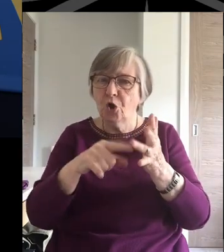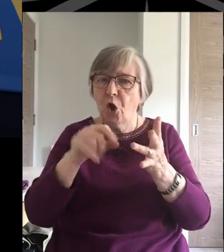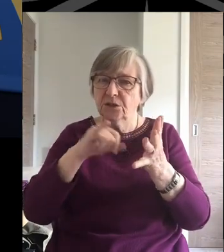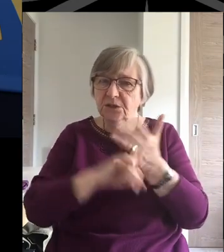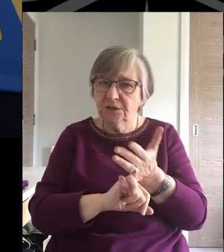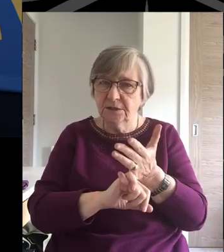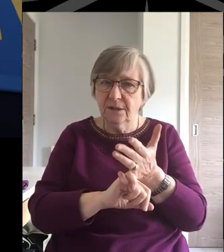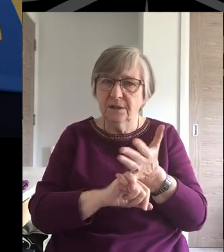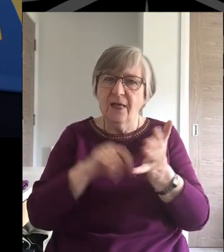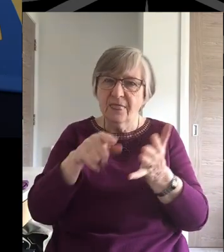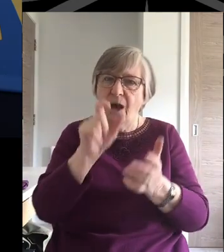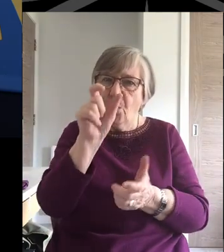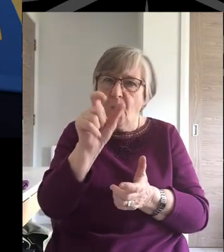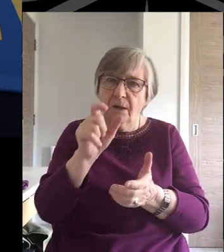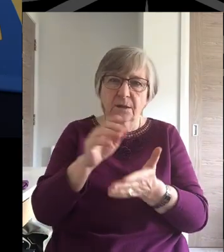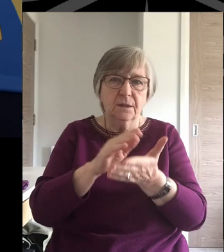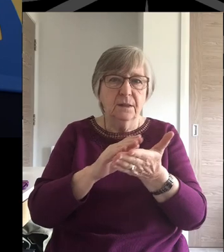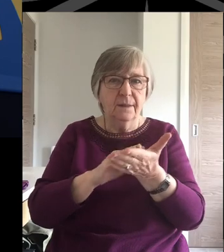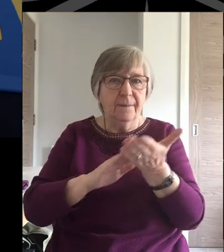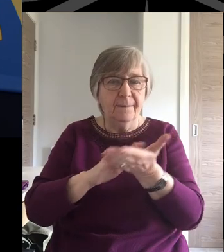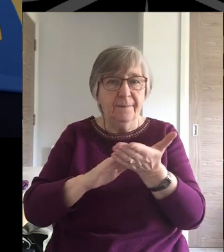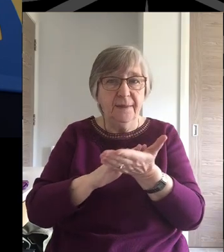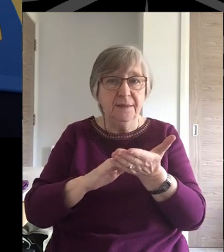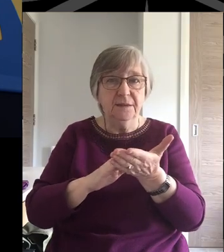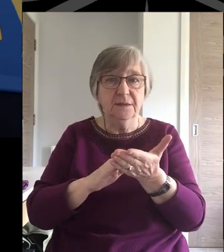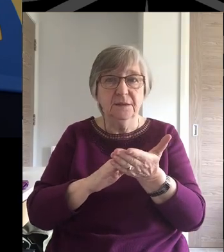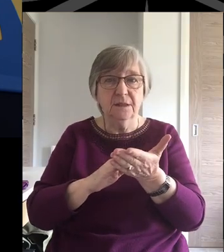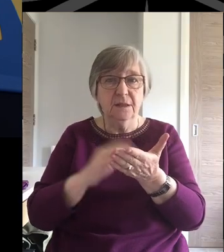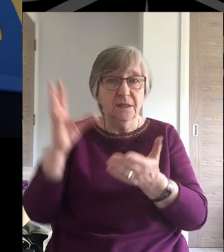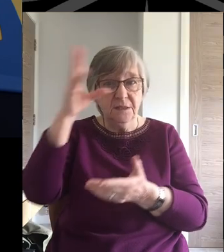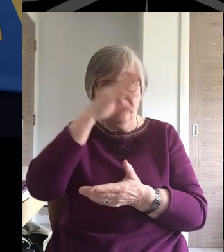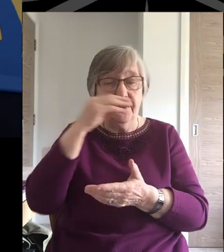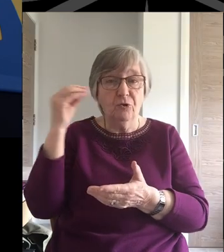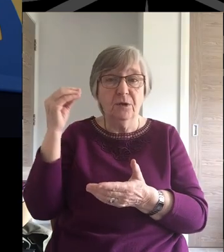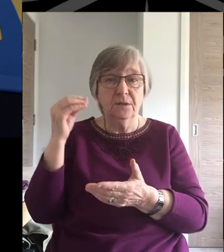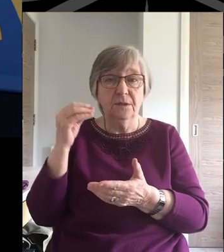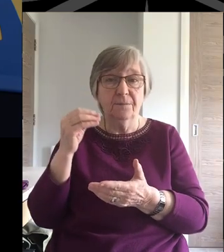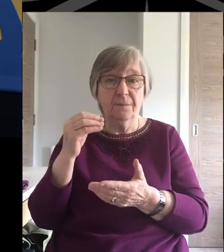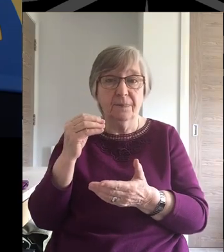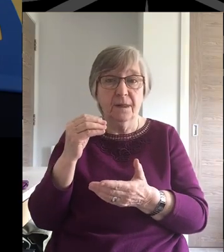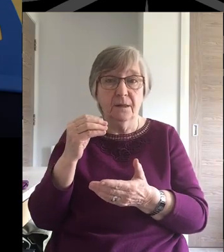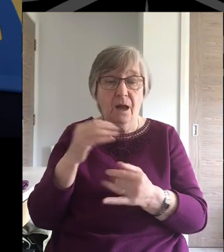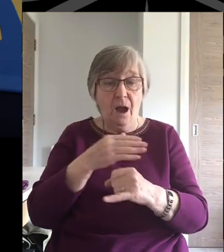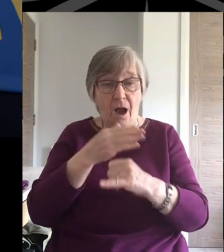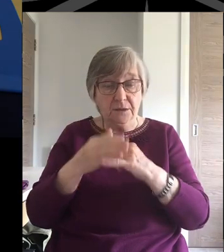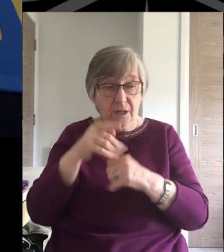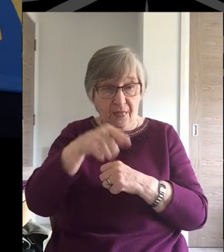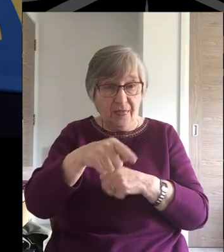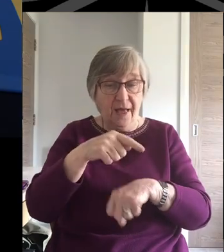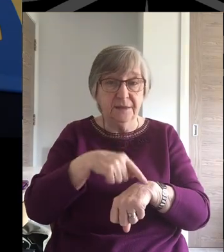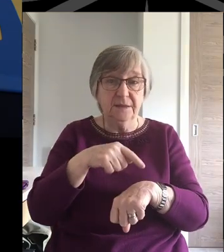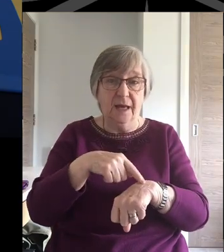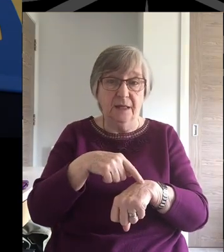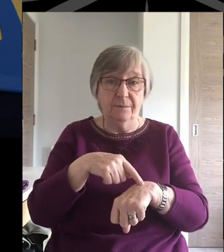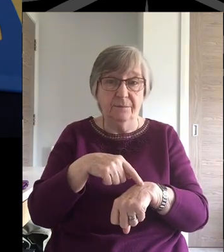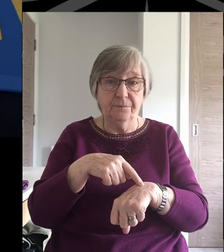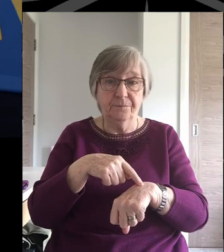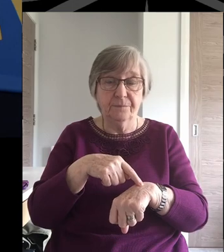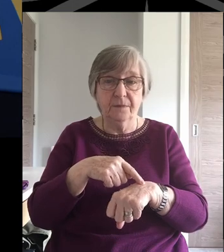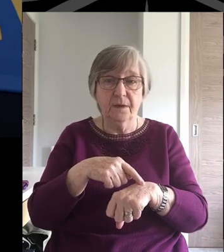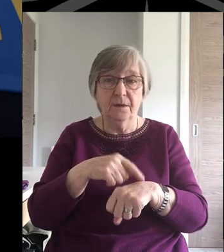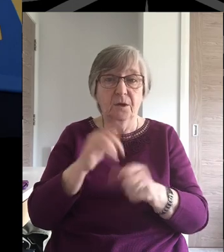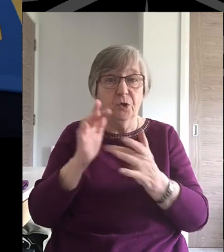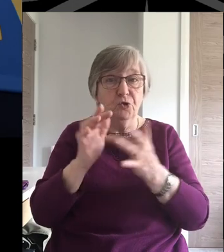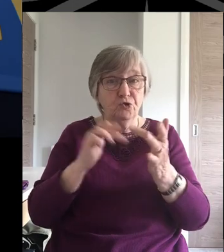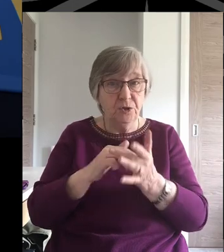this parakletos to be with us, and that parakletos is the Spirit. And up until this point in the story in the